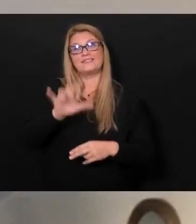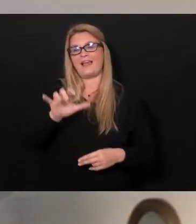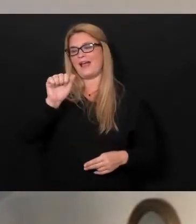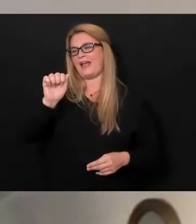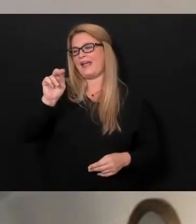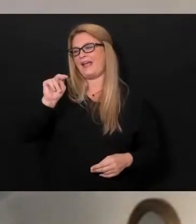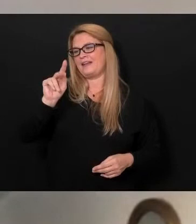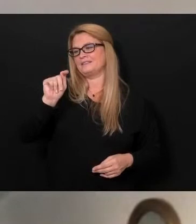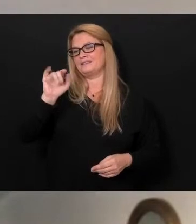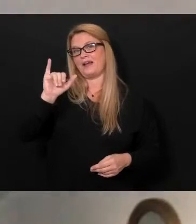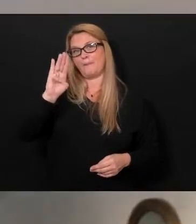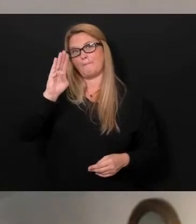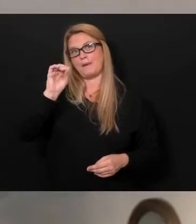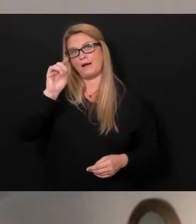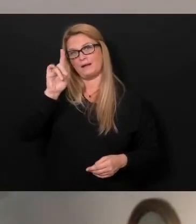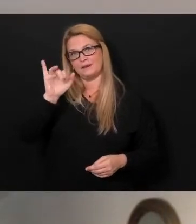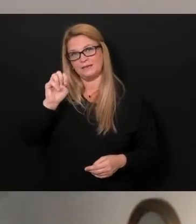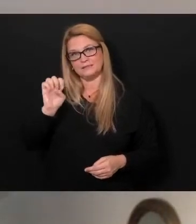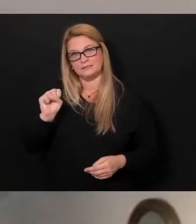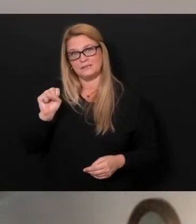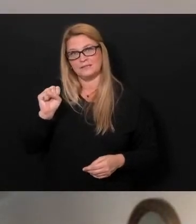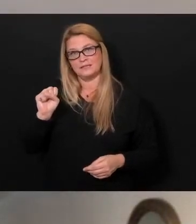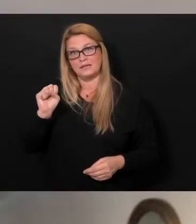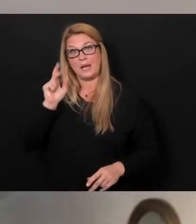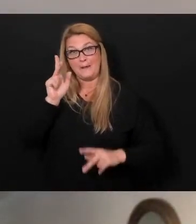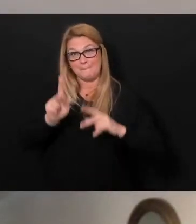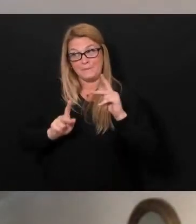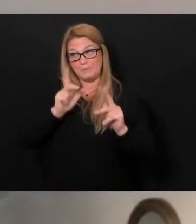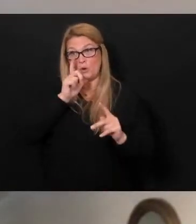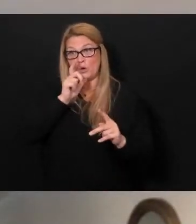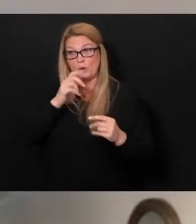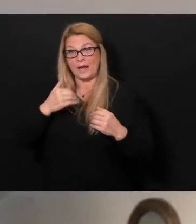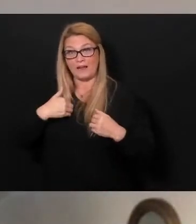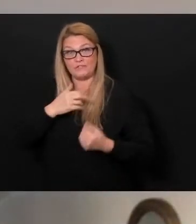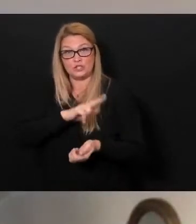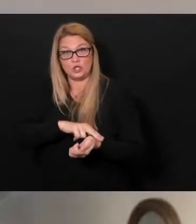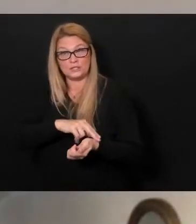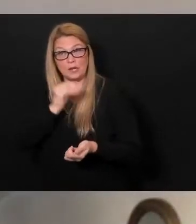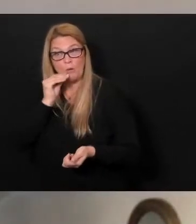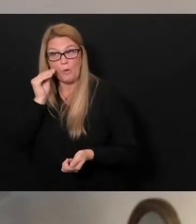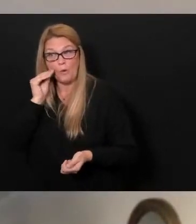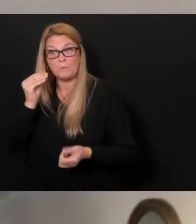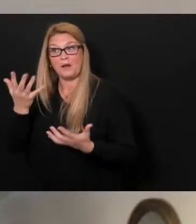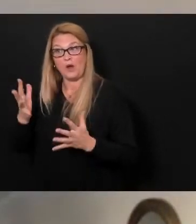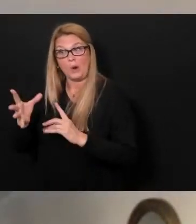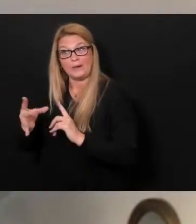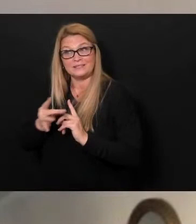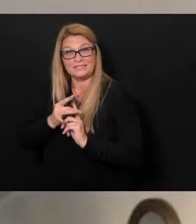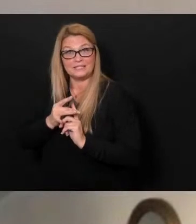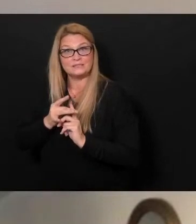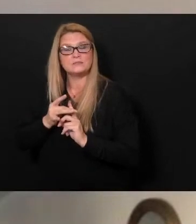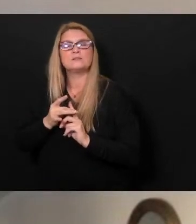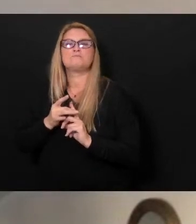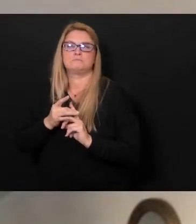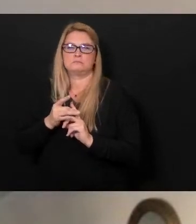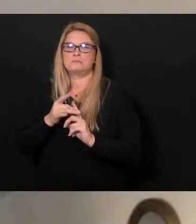drug, in people who are in nursing homes who are defined with COVID-19 can